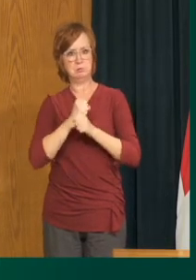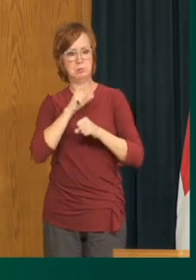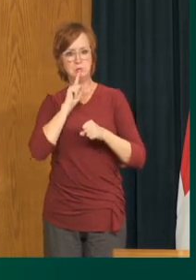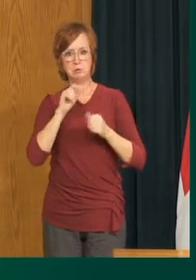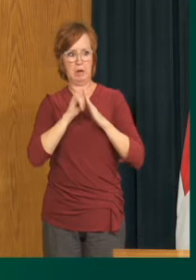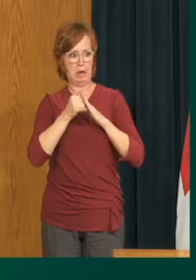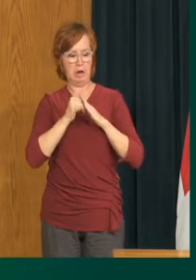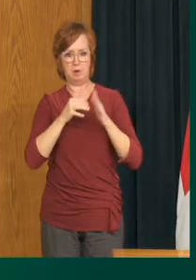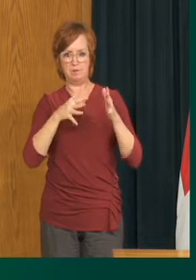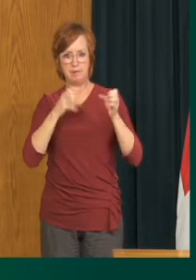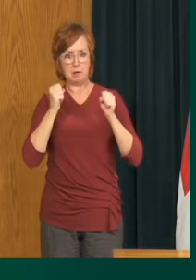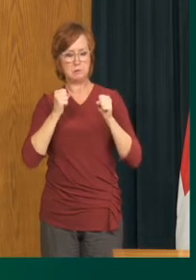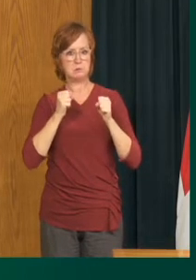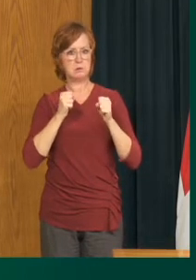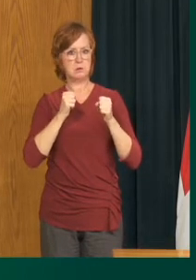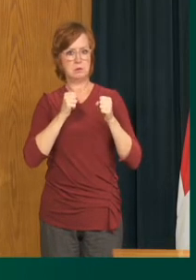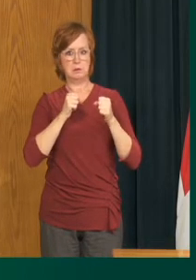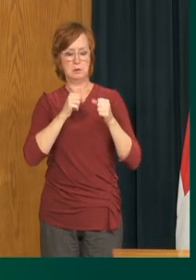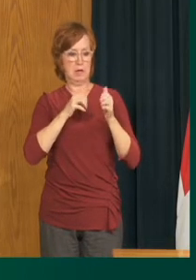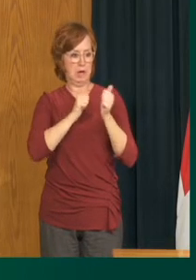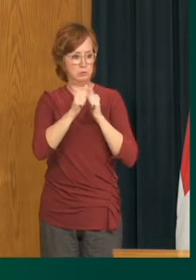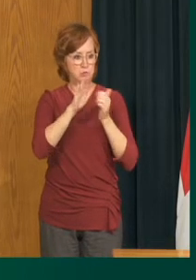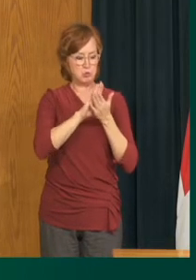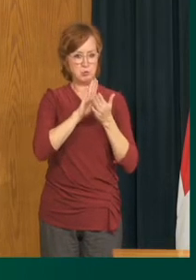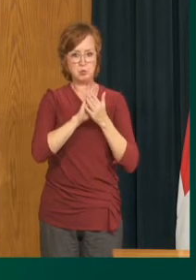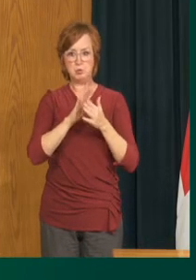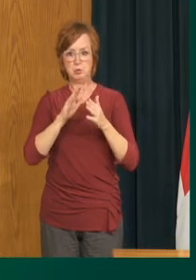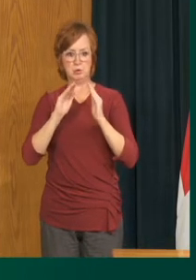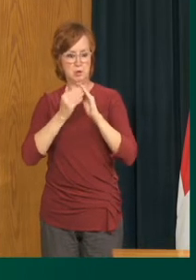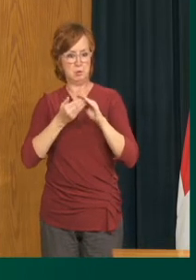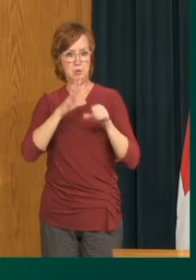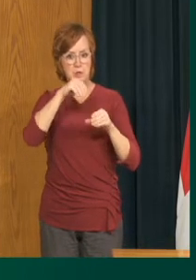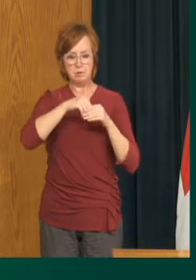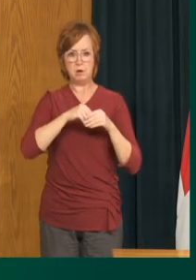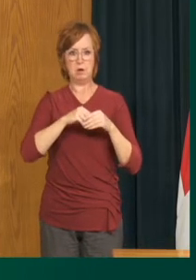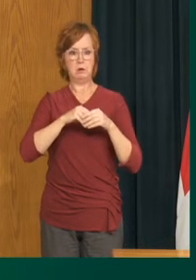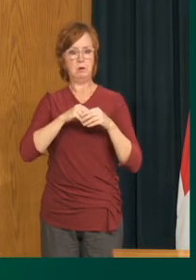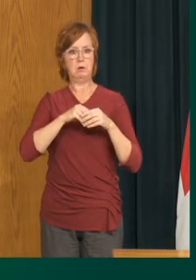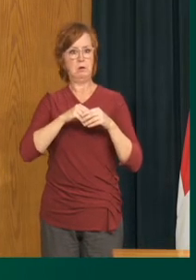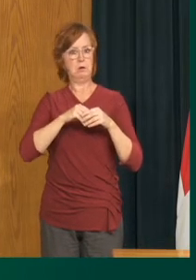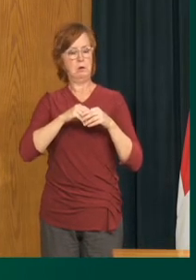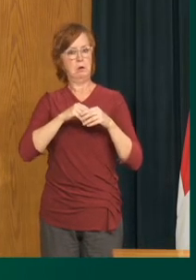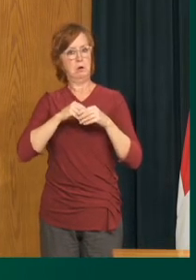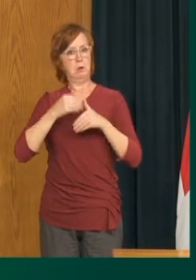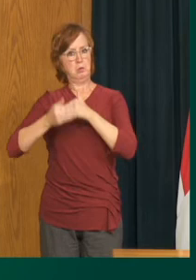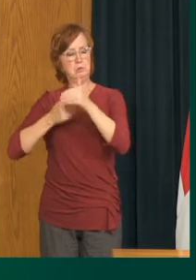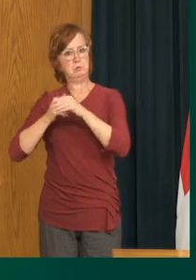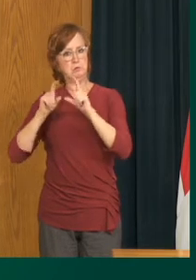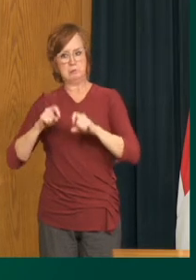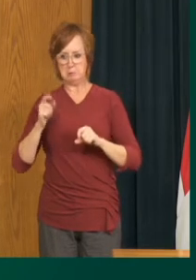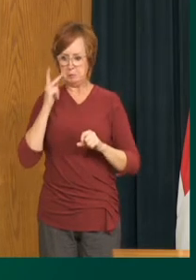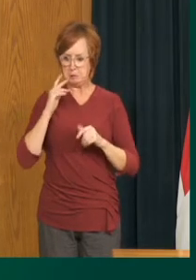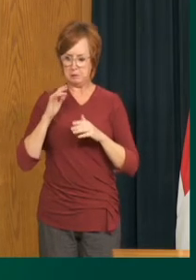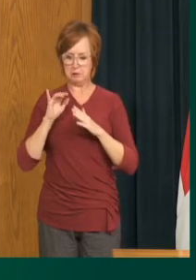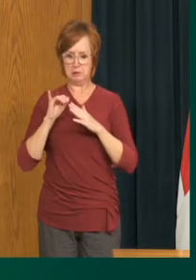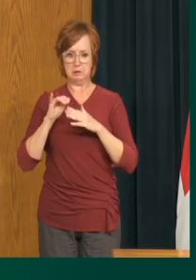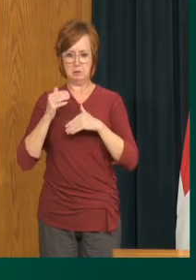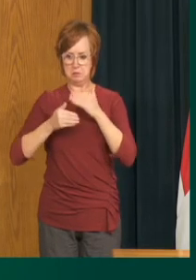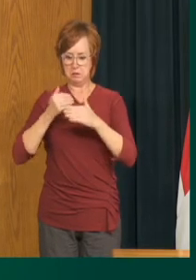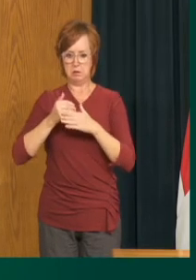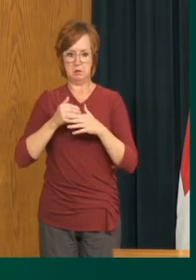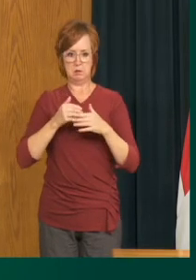near a school if there's a issue at a community level, as well as involving a school in future. This really demonstrates that